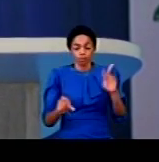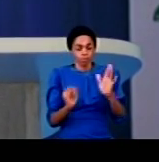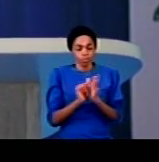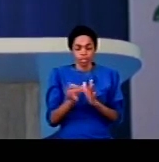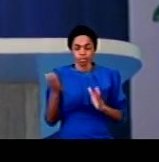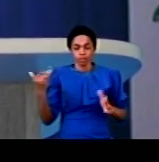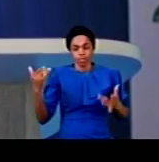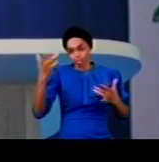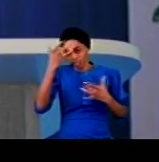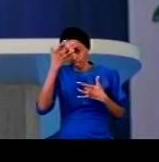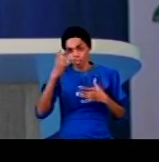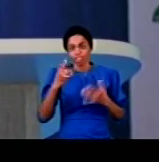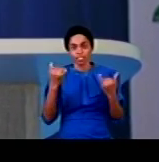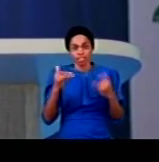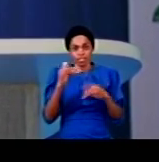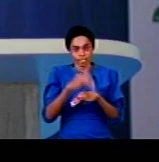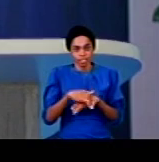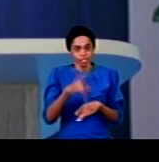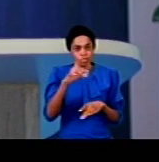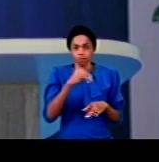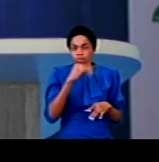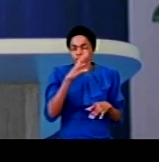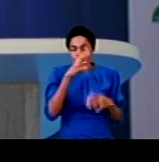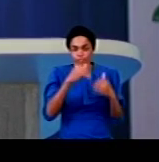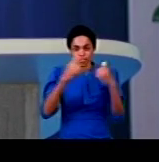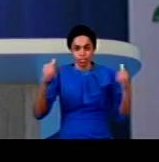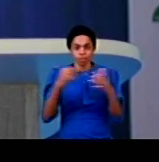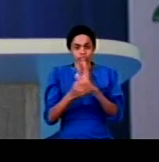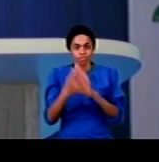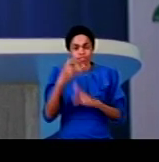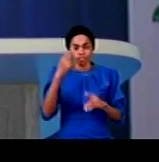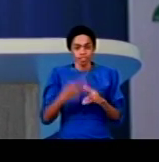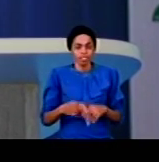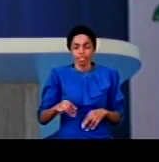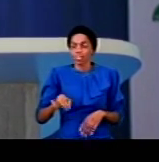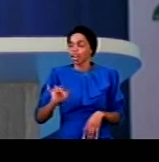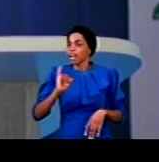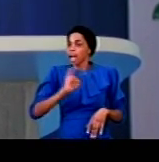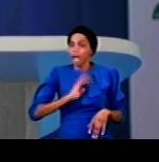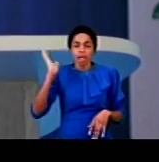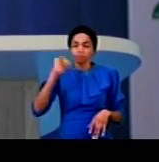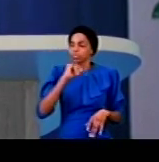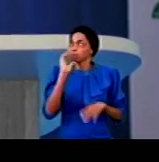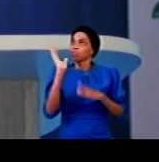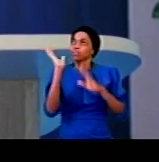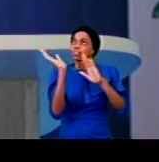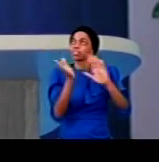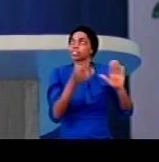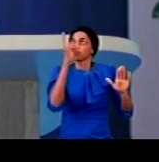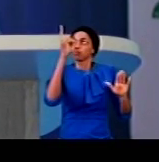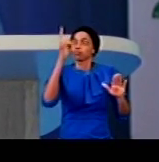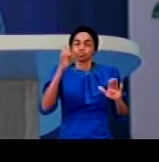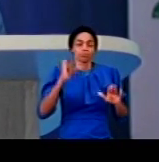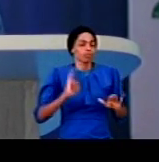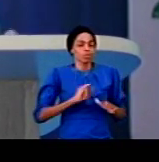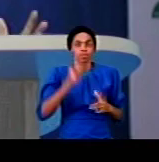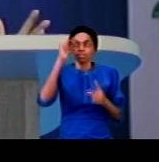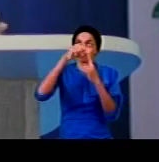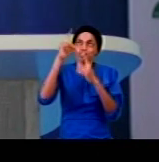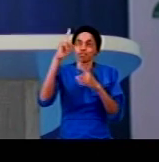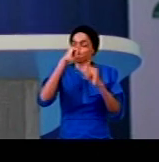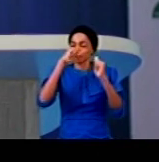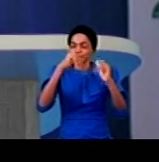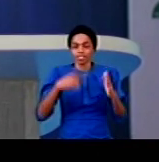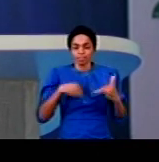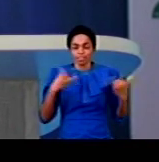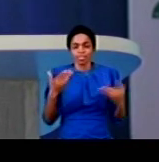me tonight. Amen. Let's close our eyes for prayer. Father, in the name of Jesus, Amen. We thank